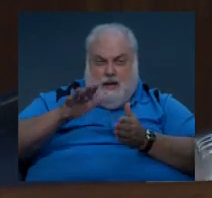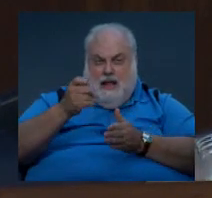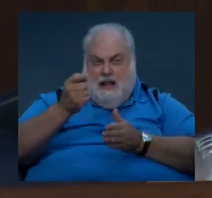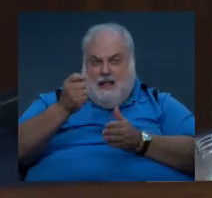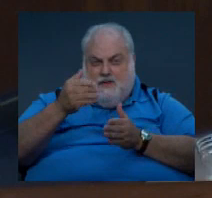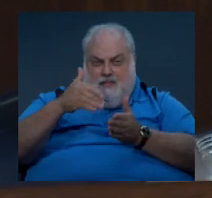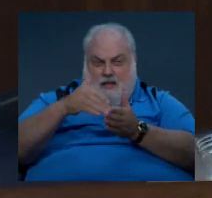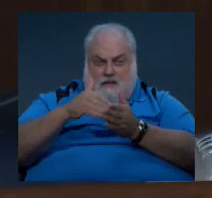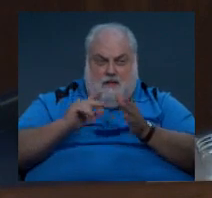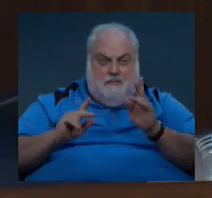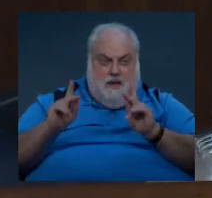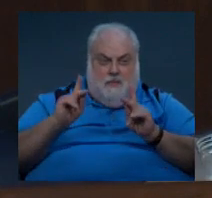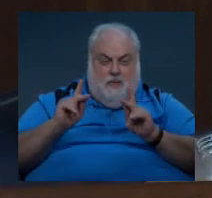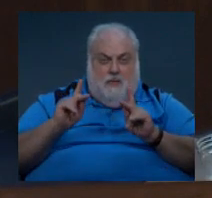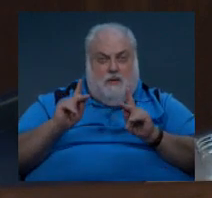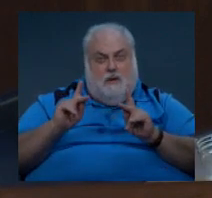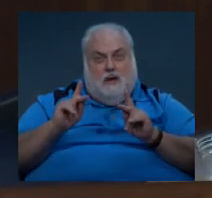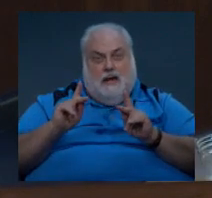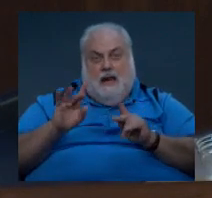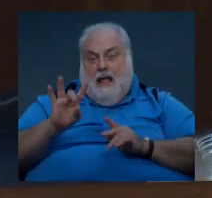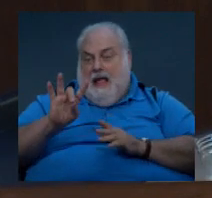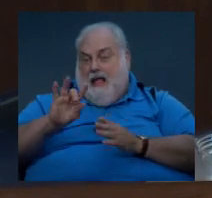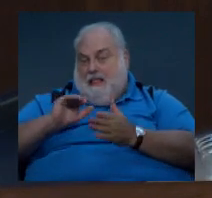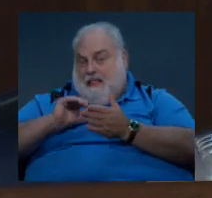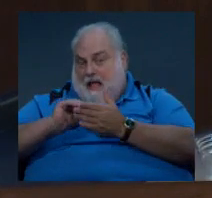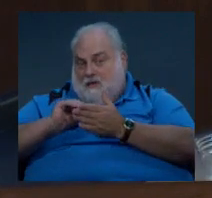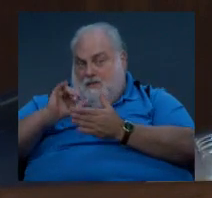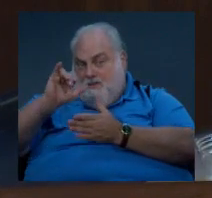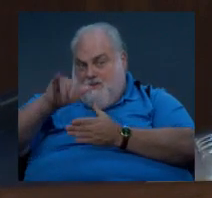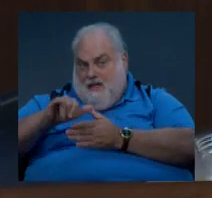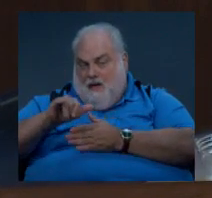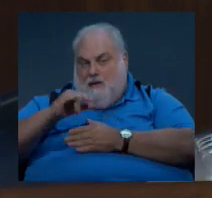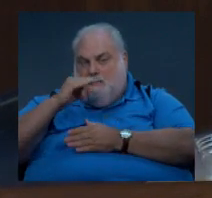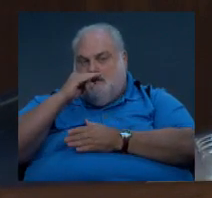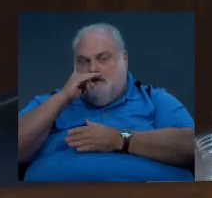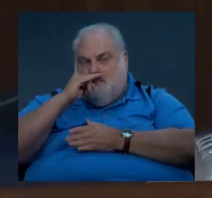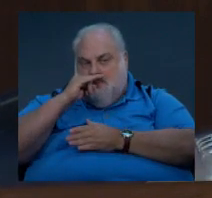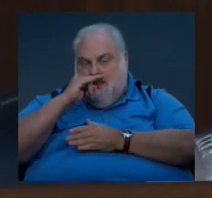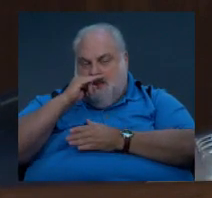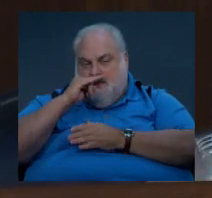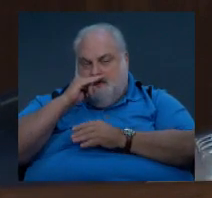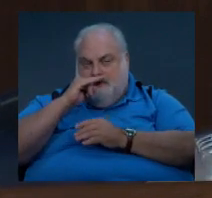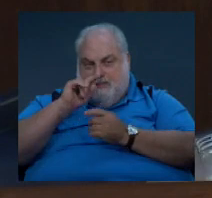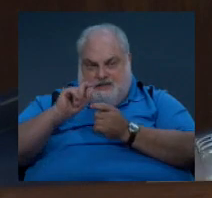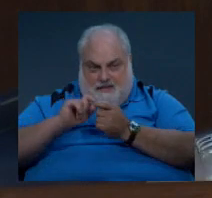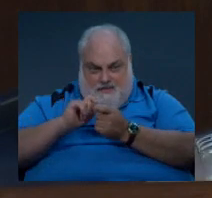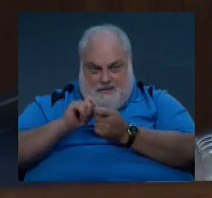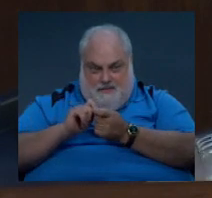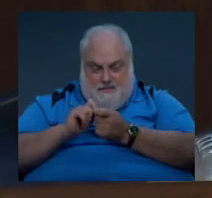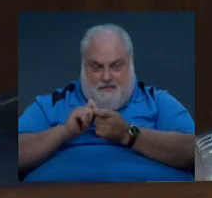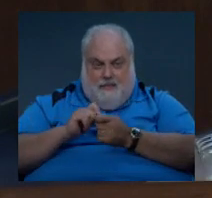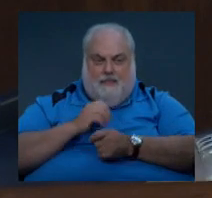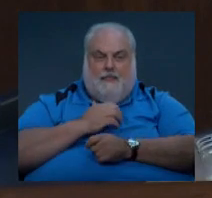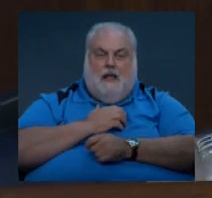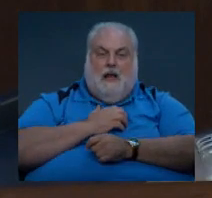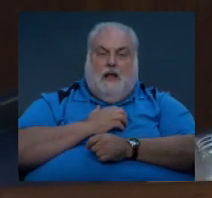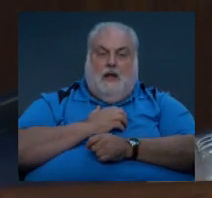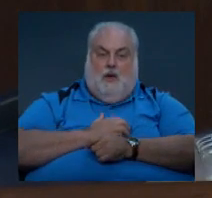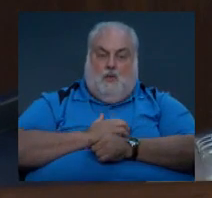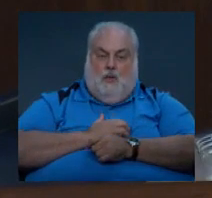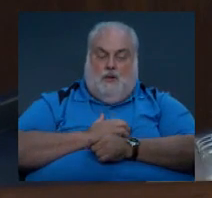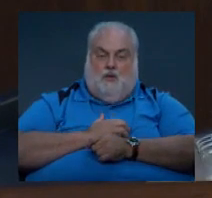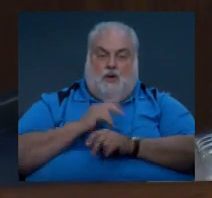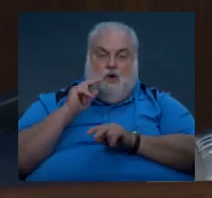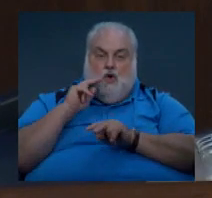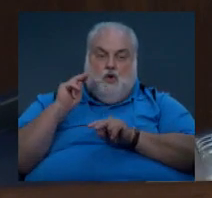11,000 people, and I think about 8,000 of those are kids. And I wish we could have